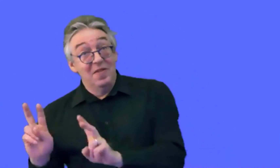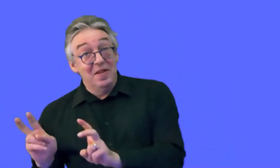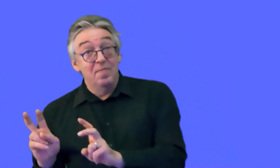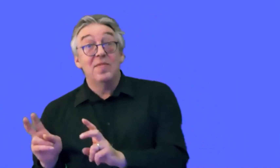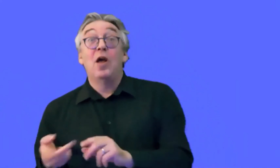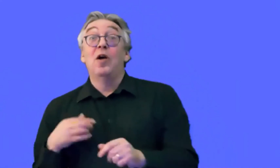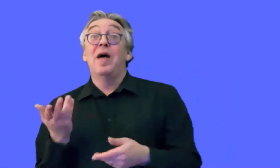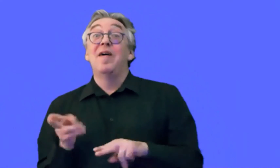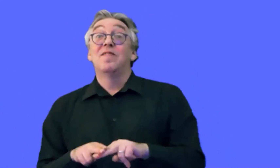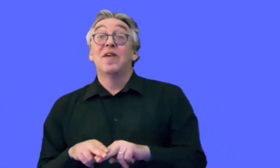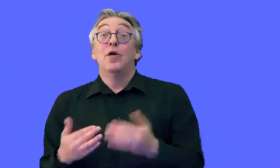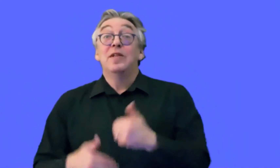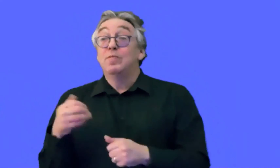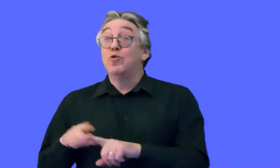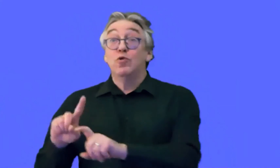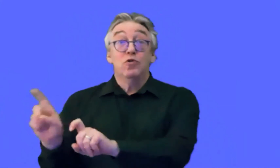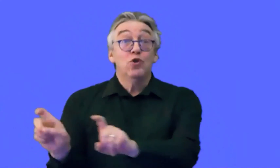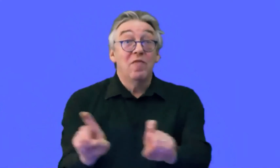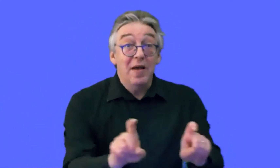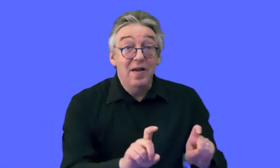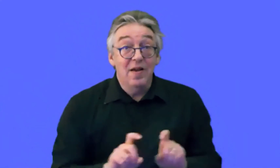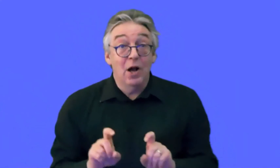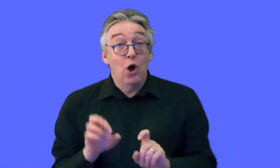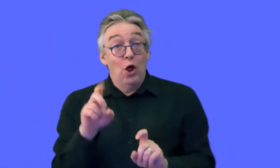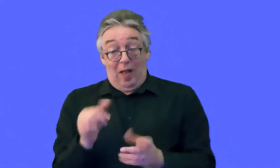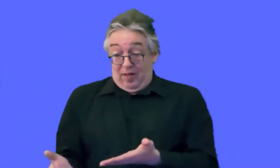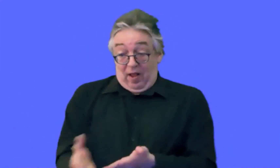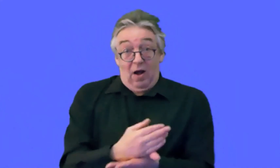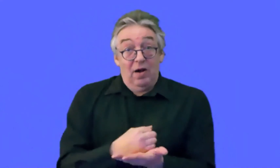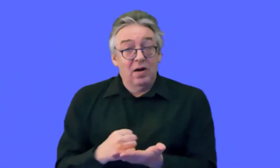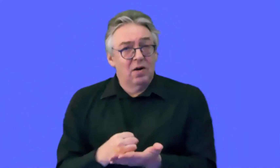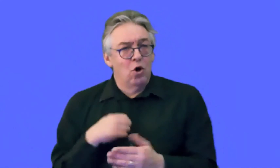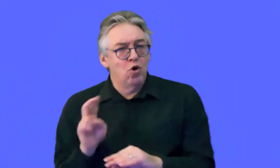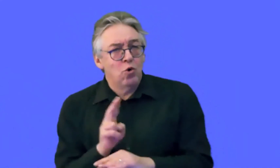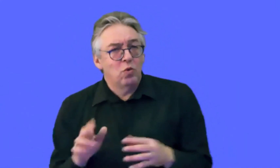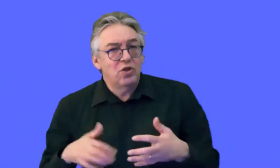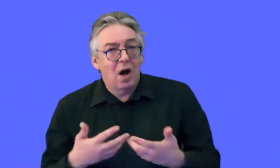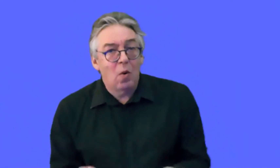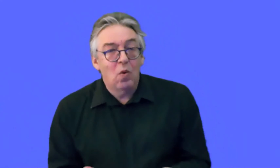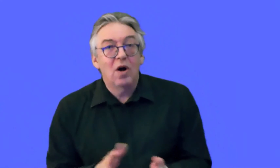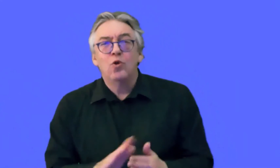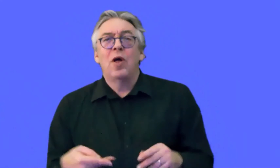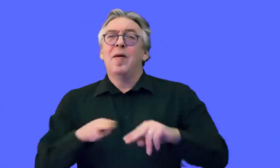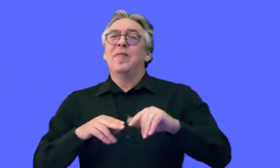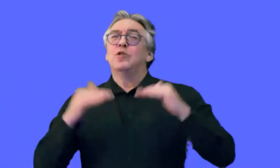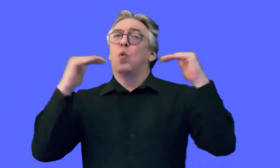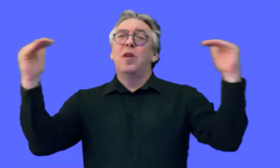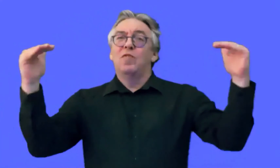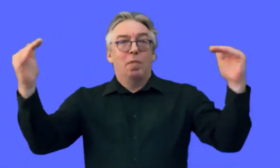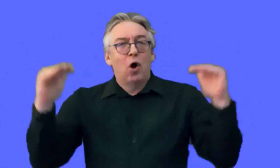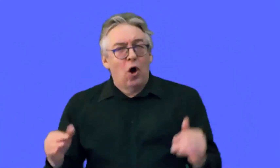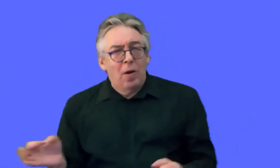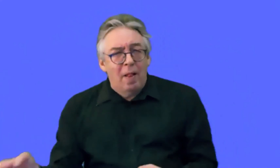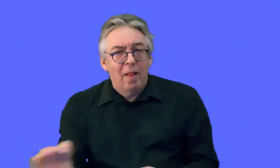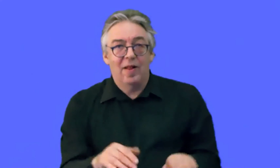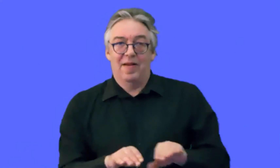from this survey, and particularly at the county level, other than just the national level, because we are all aware